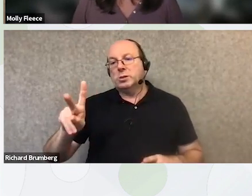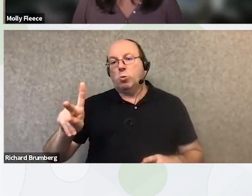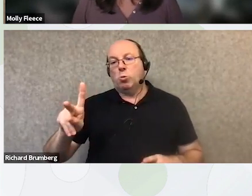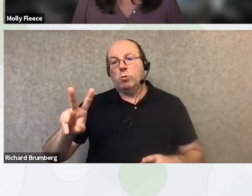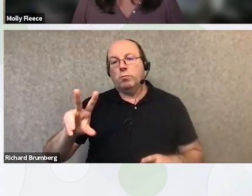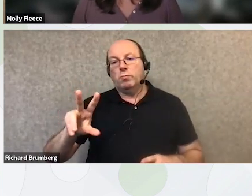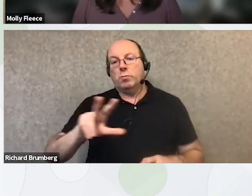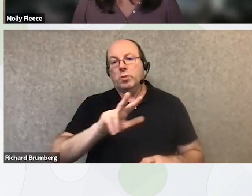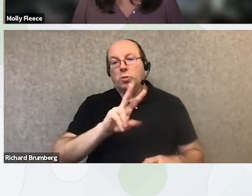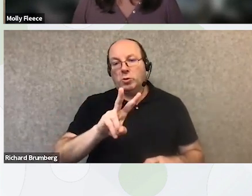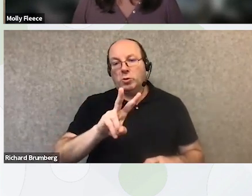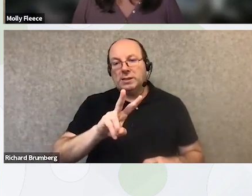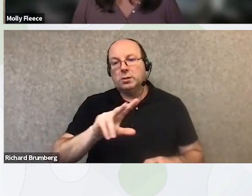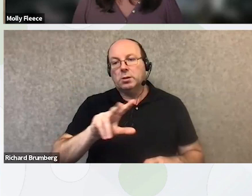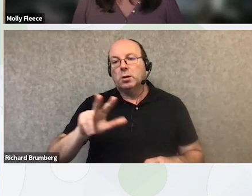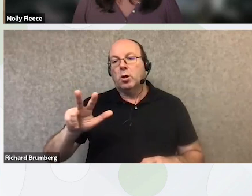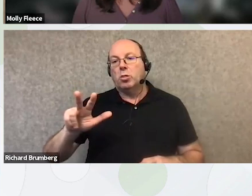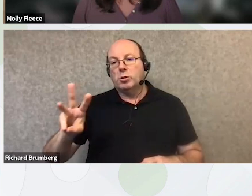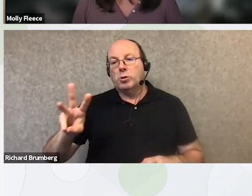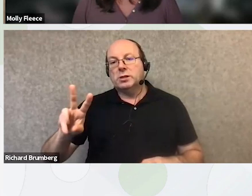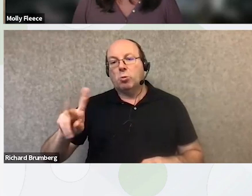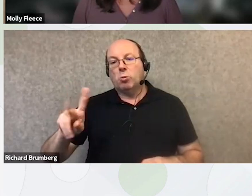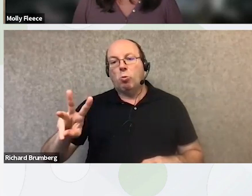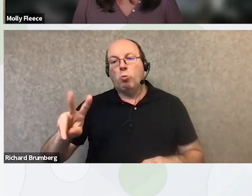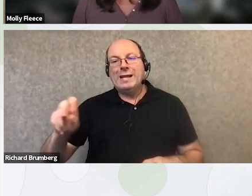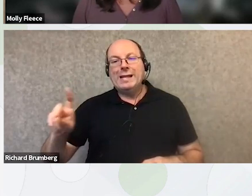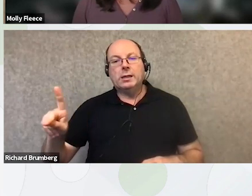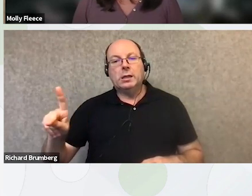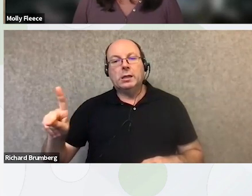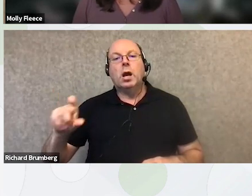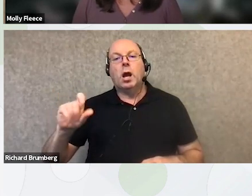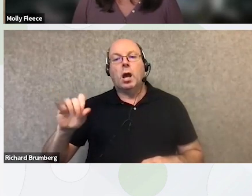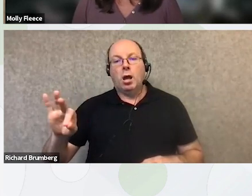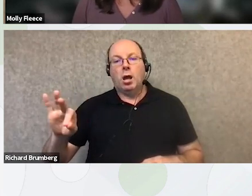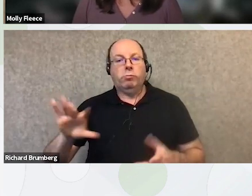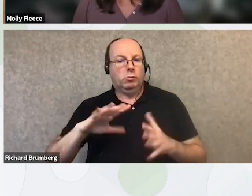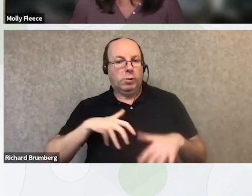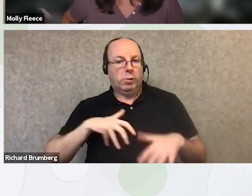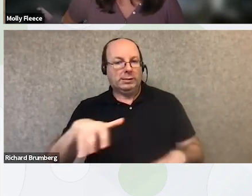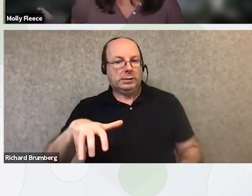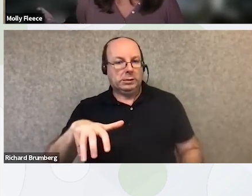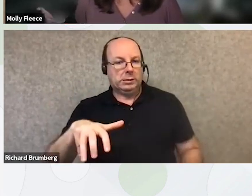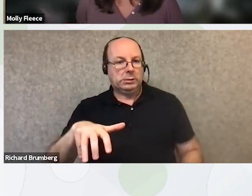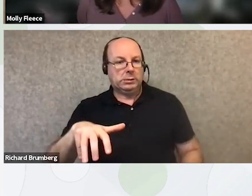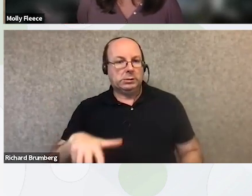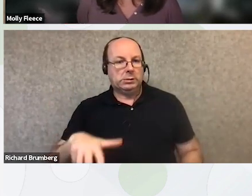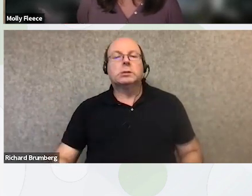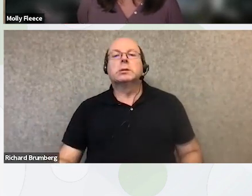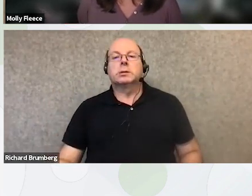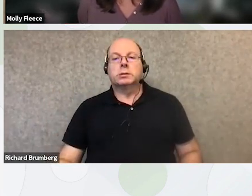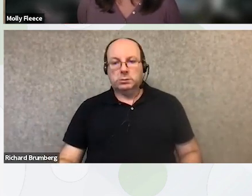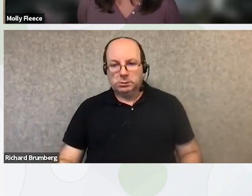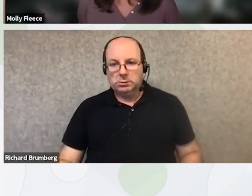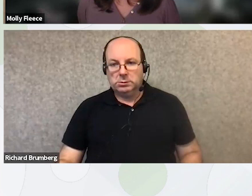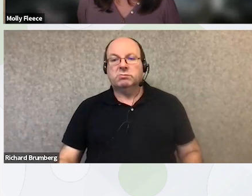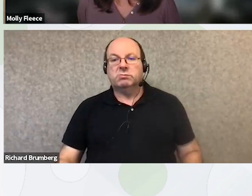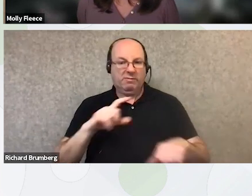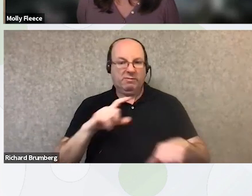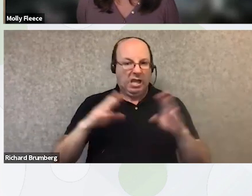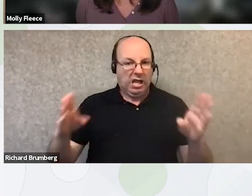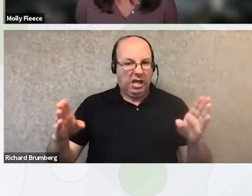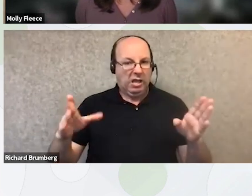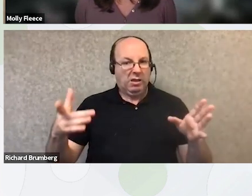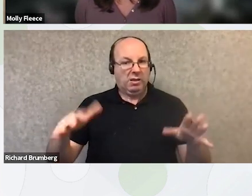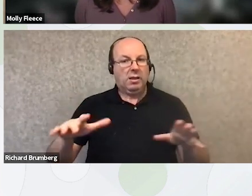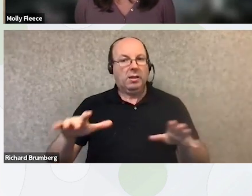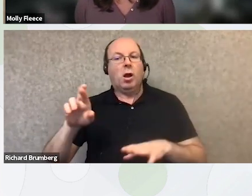weeks coincides with RSV season. But I do want to talk more about the RSV vaccine in our older